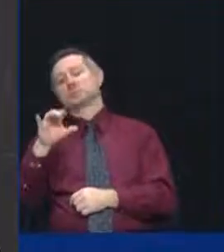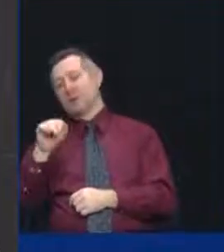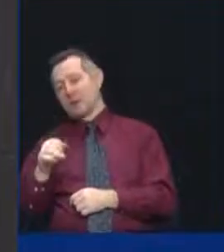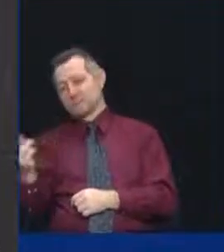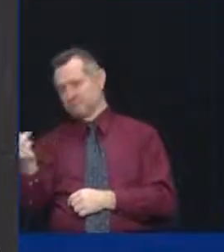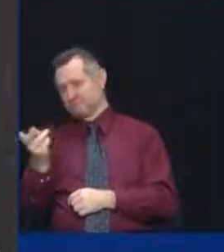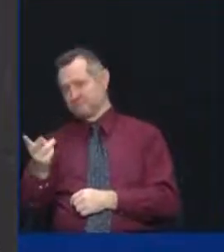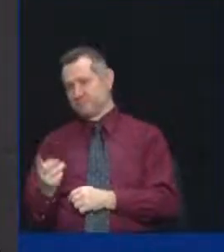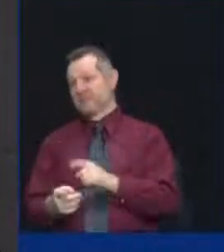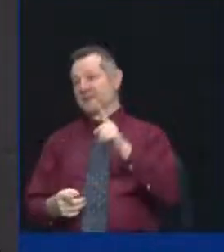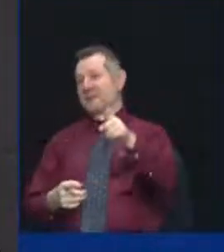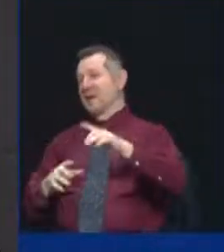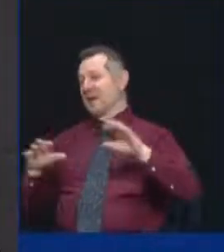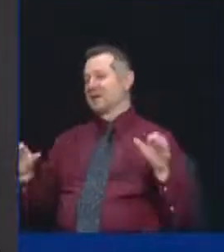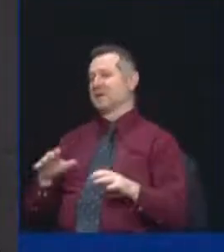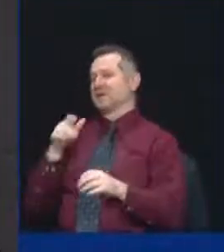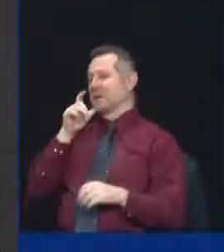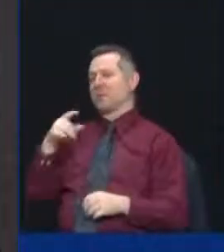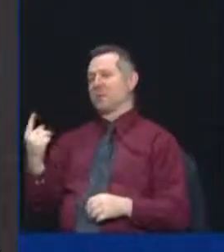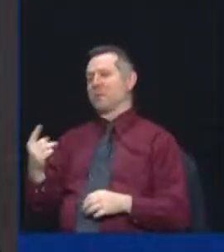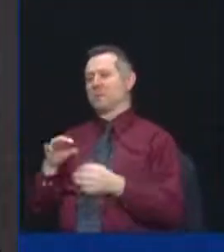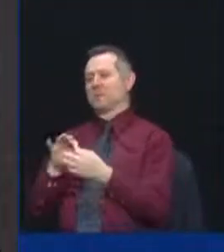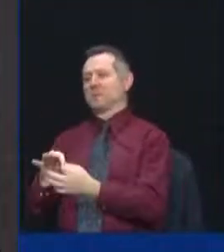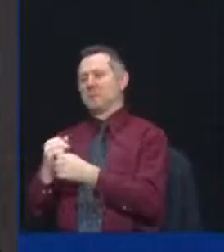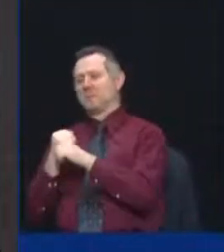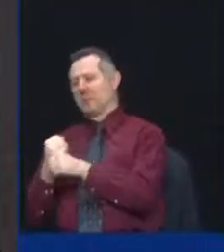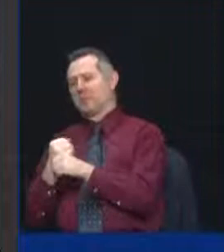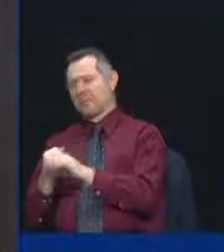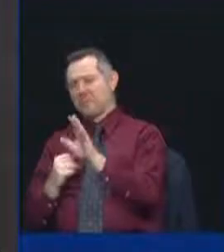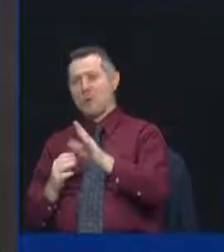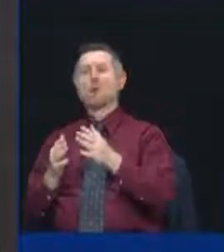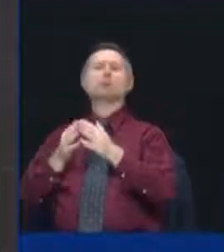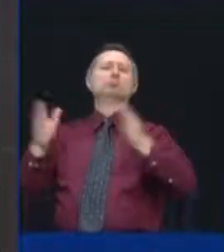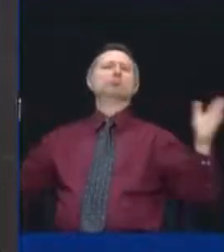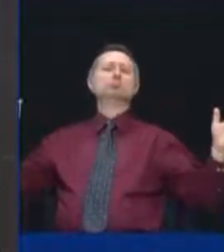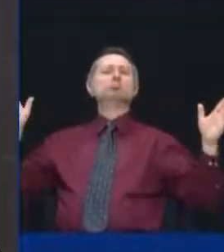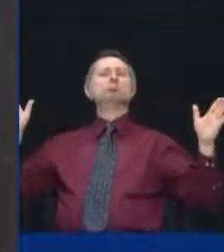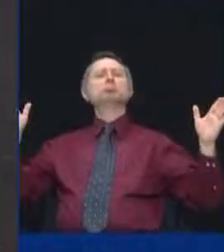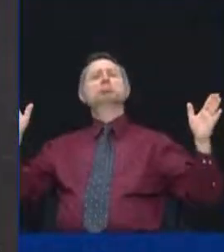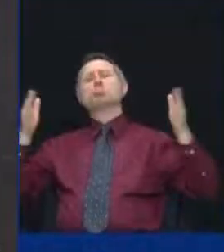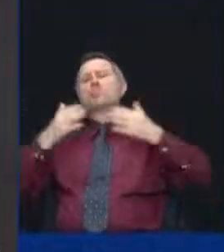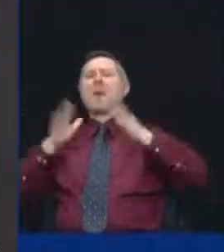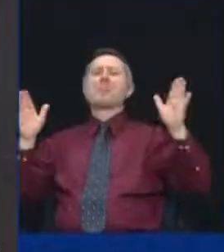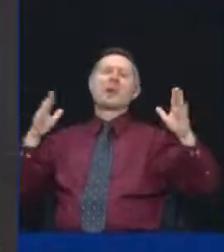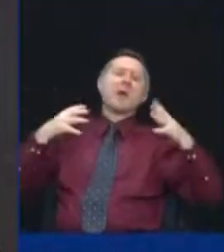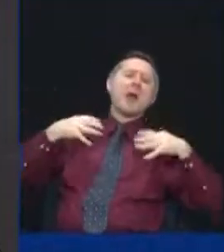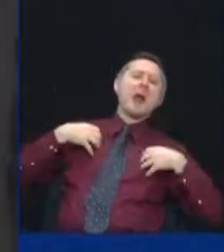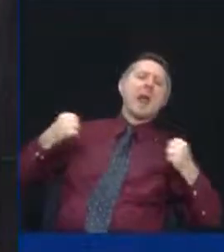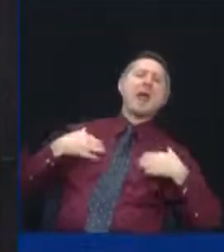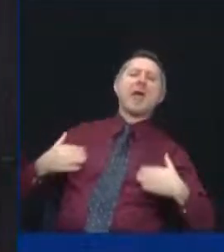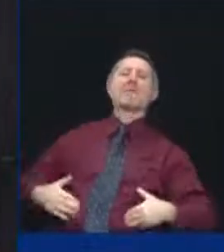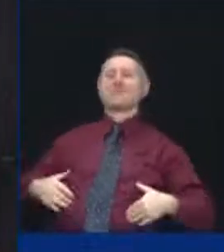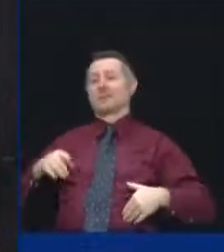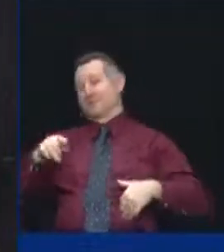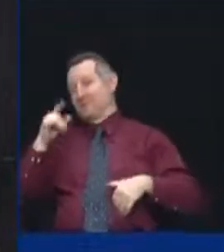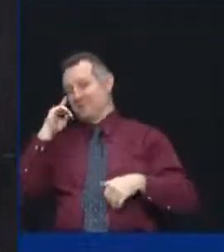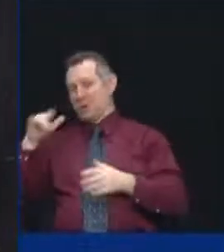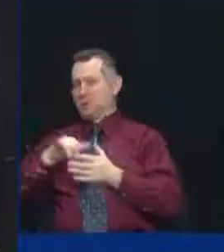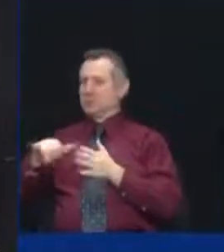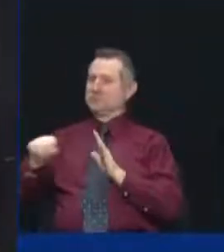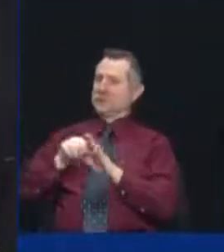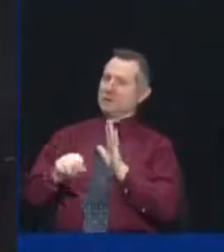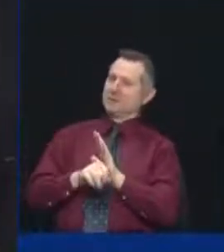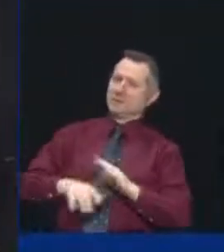not just with respect to baseball, but for public health throughout the state. You know, seeing the data today, it